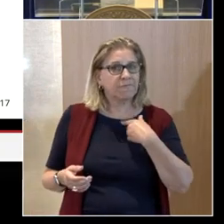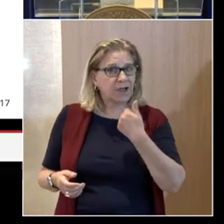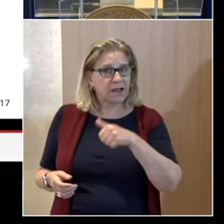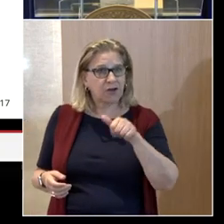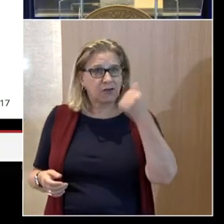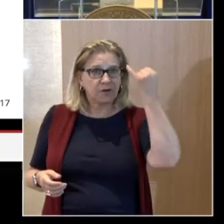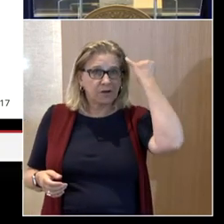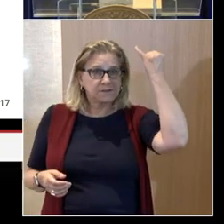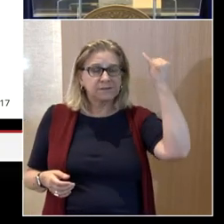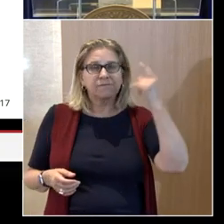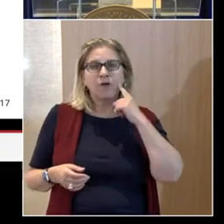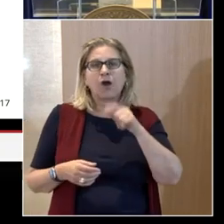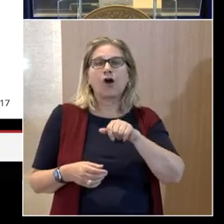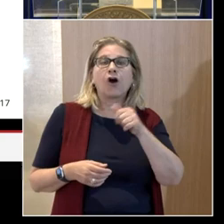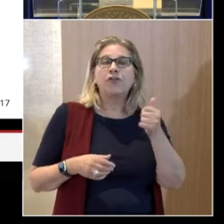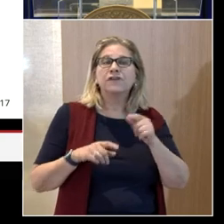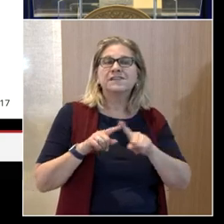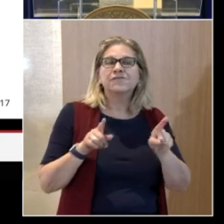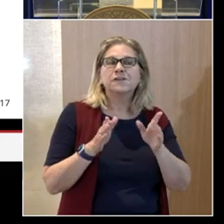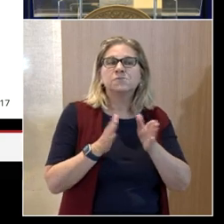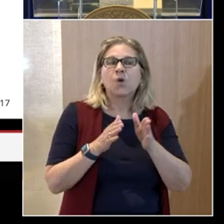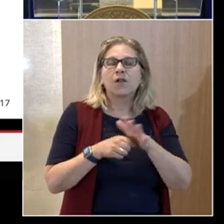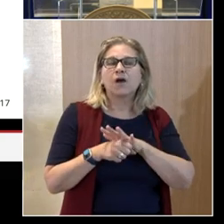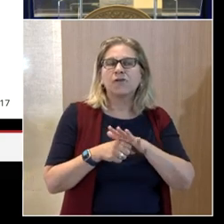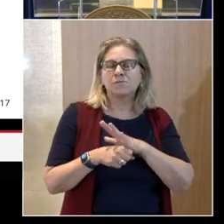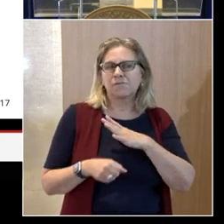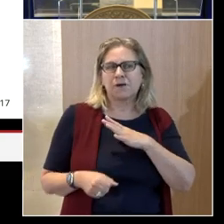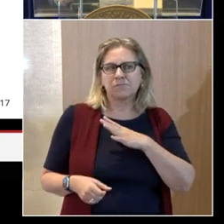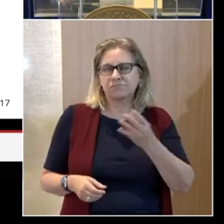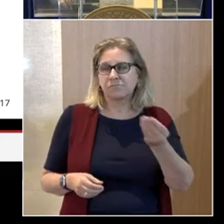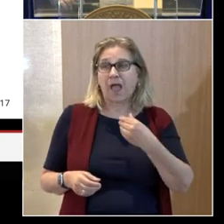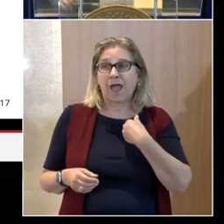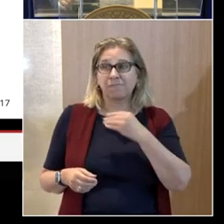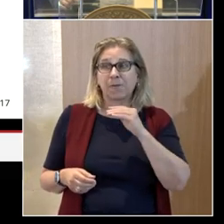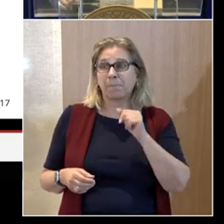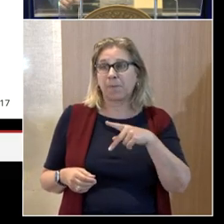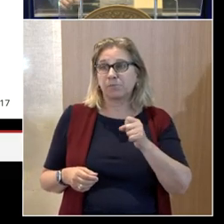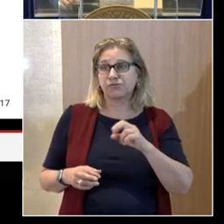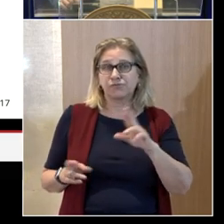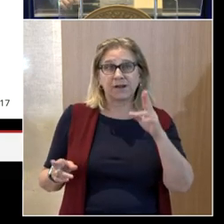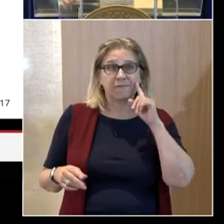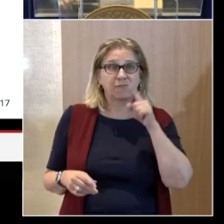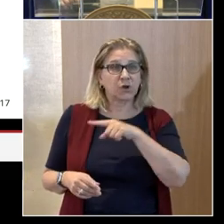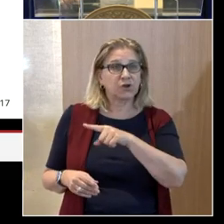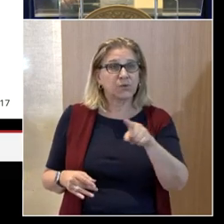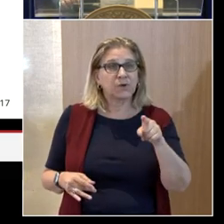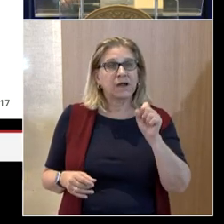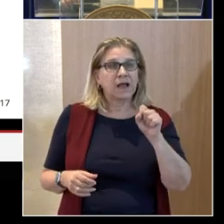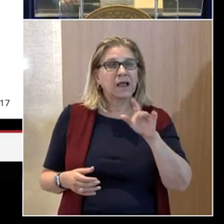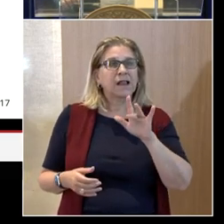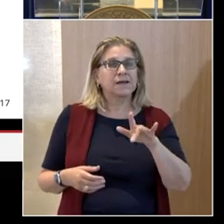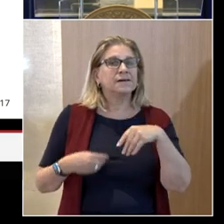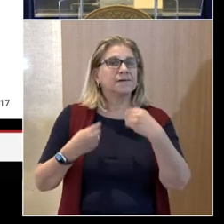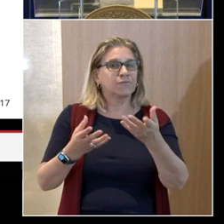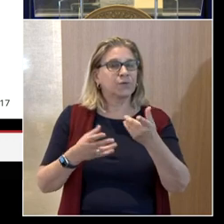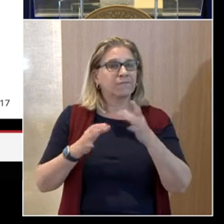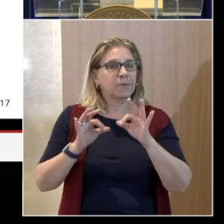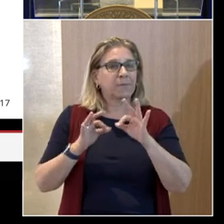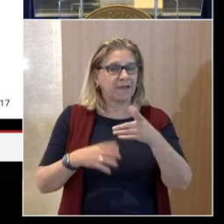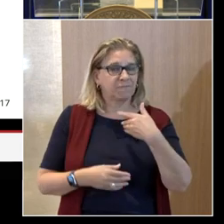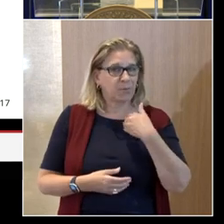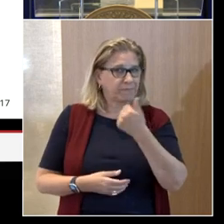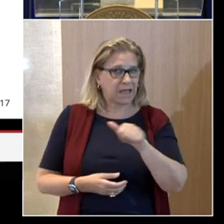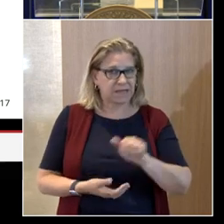You can also, we have this map online, and you can click on it and provide feedback about a specific area as well. So